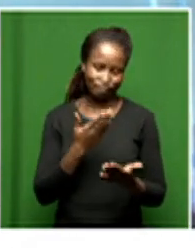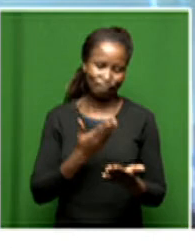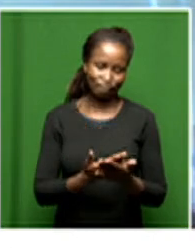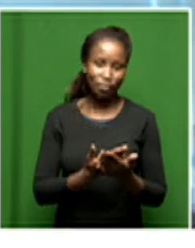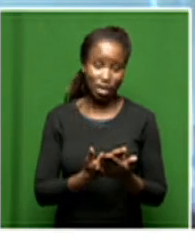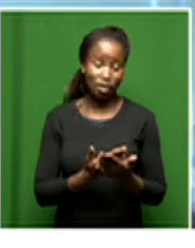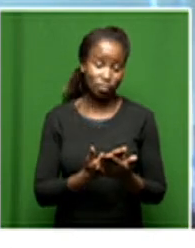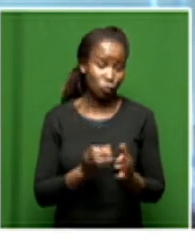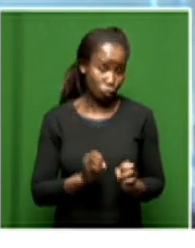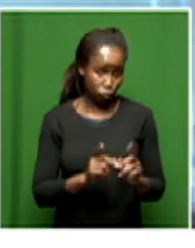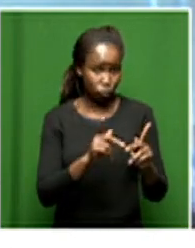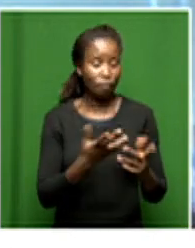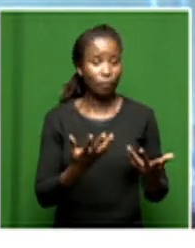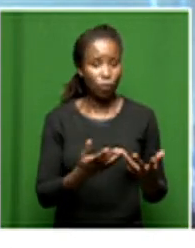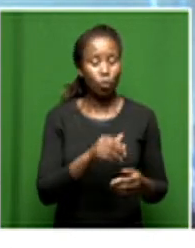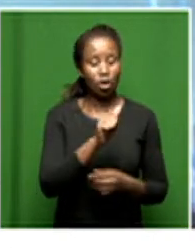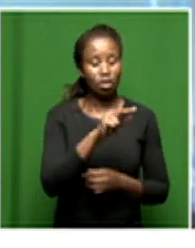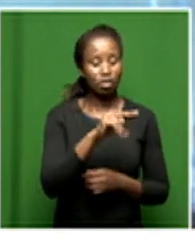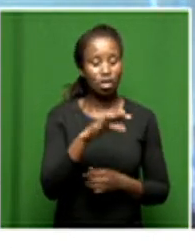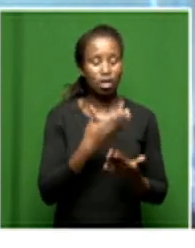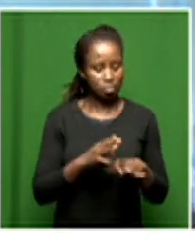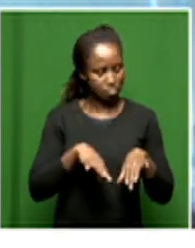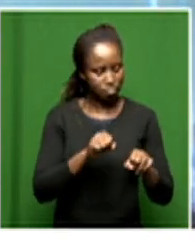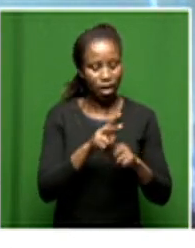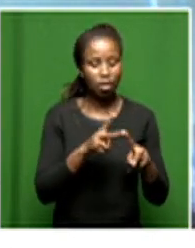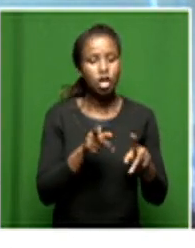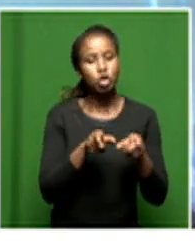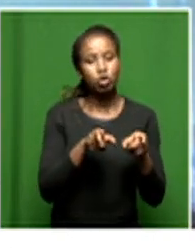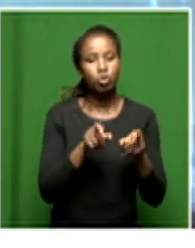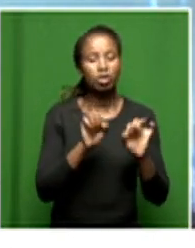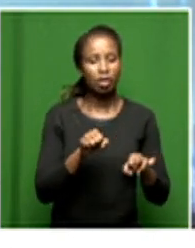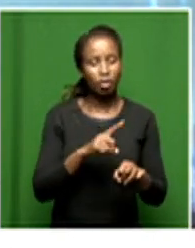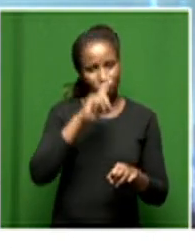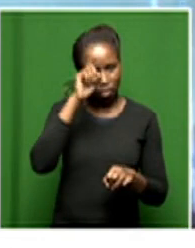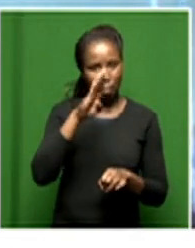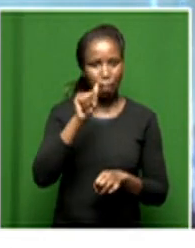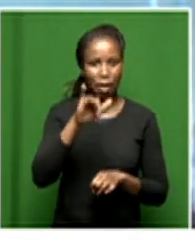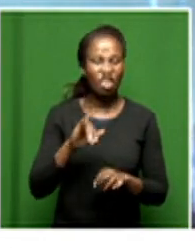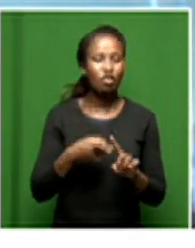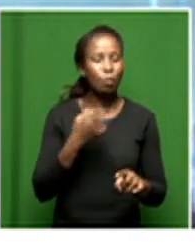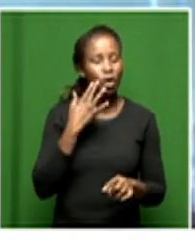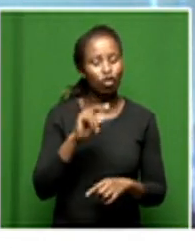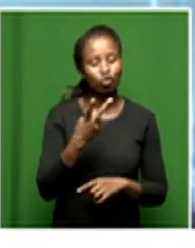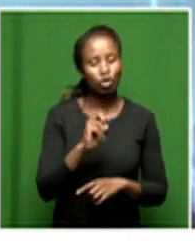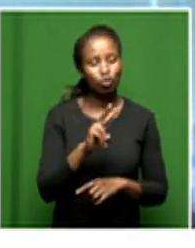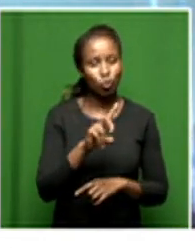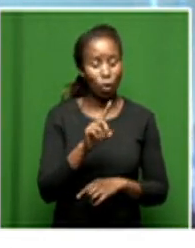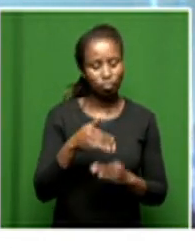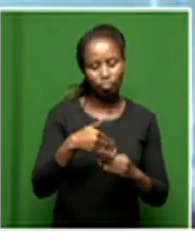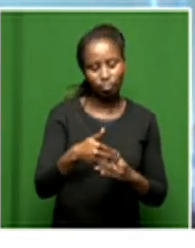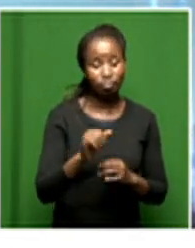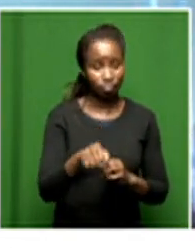that they can take back control of Nelson Mandela Bay in 2021. Remember,